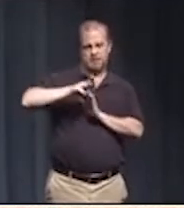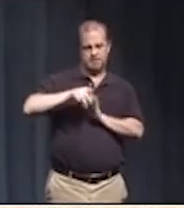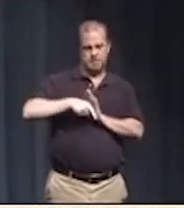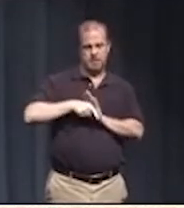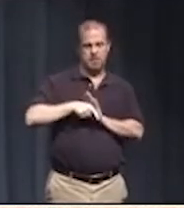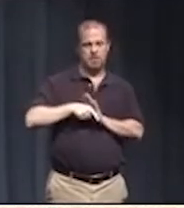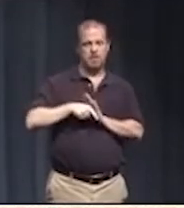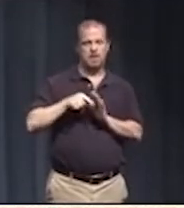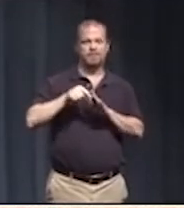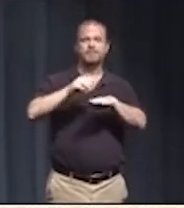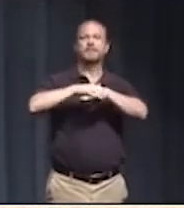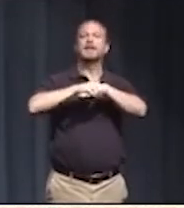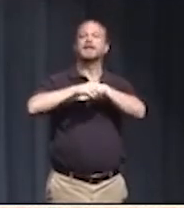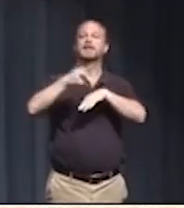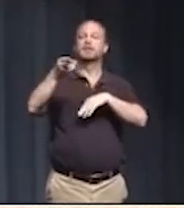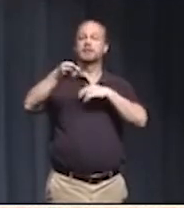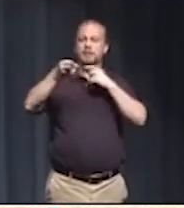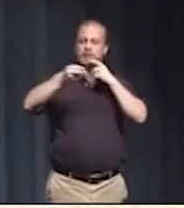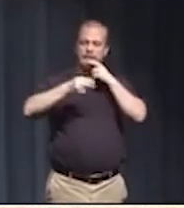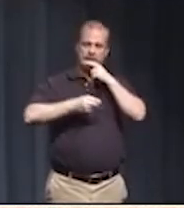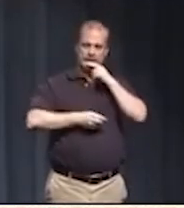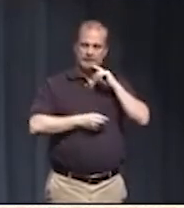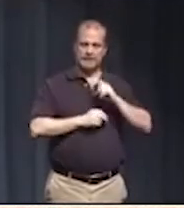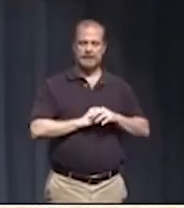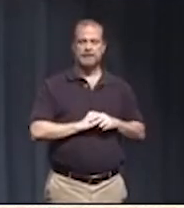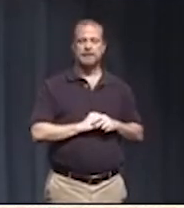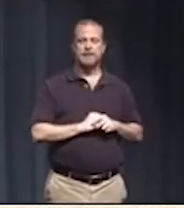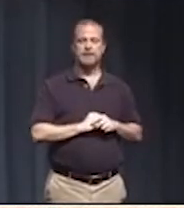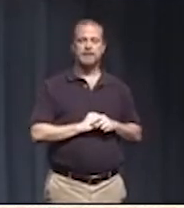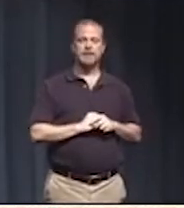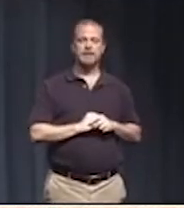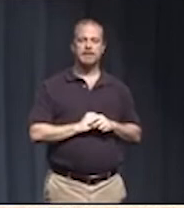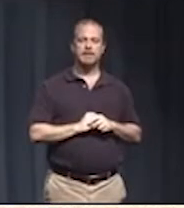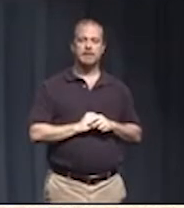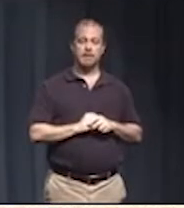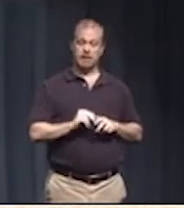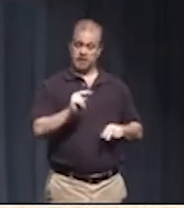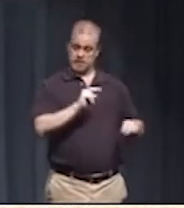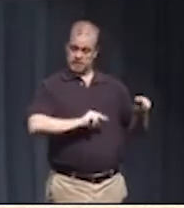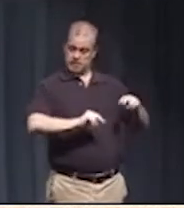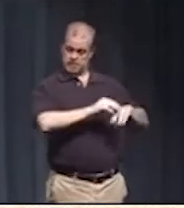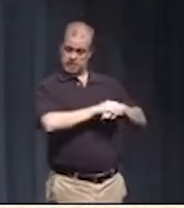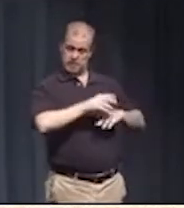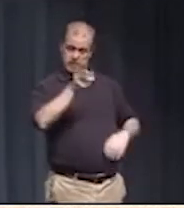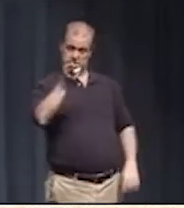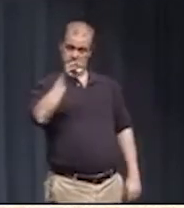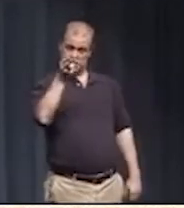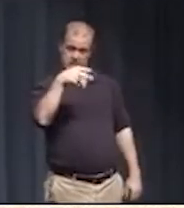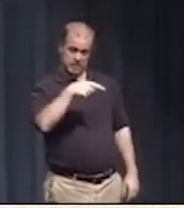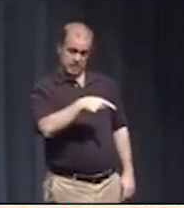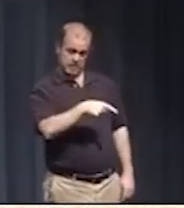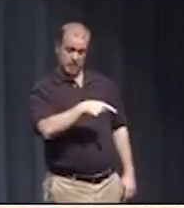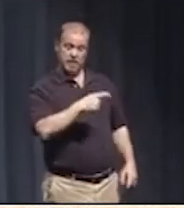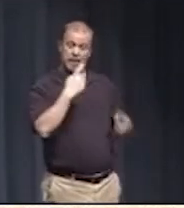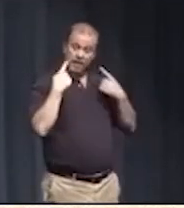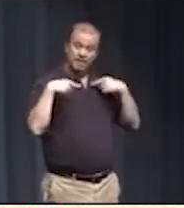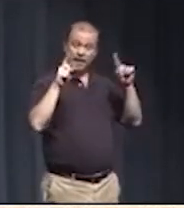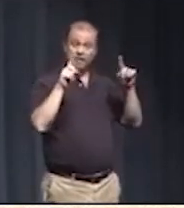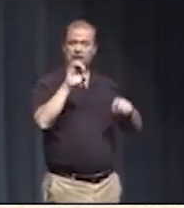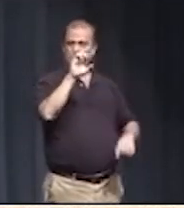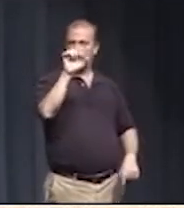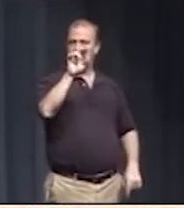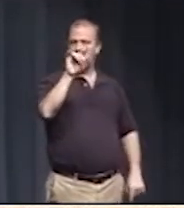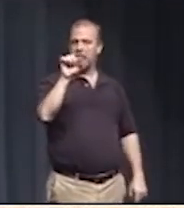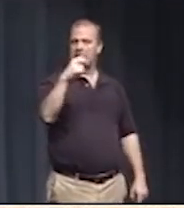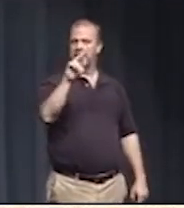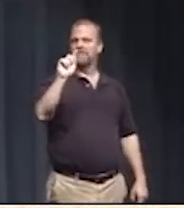particularly in English history. And when we look at English history, probably one of the most famous characters is Elizabeth